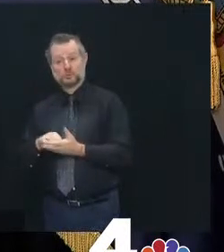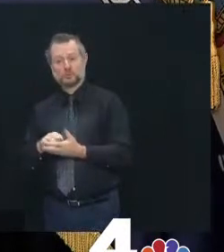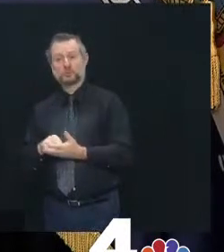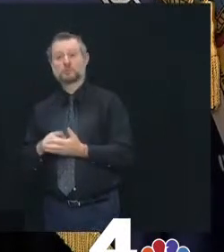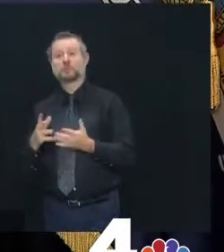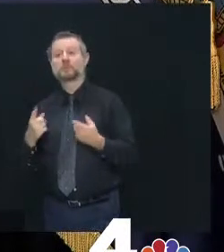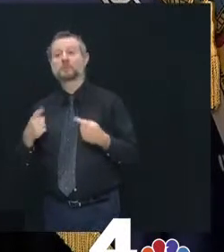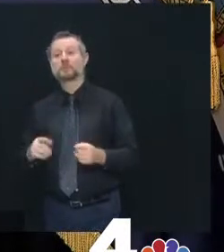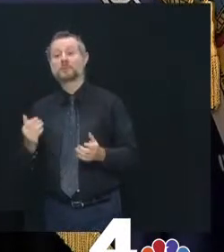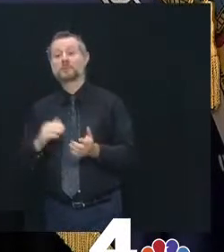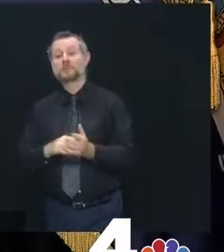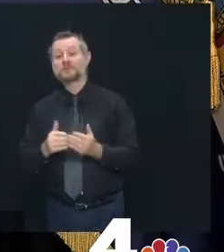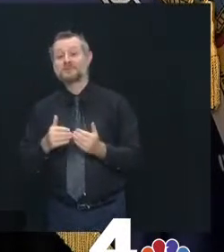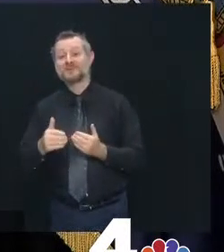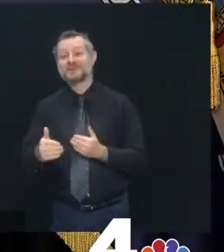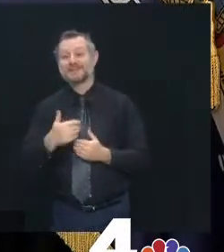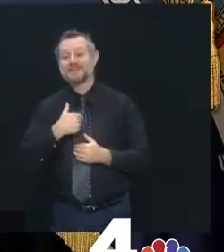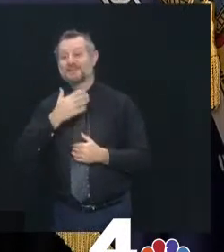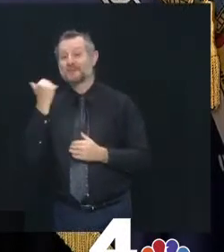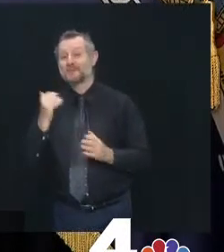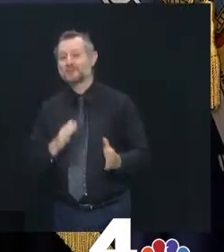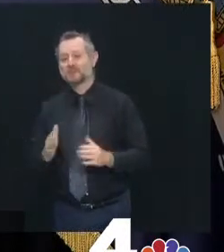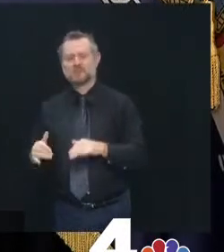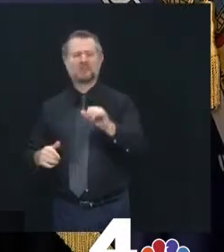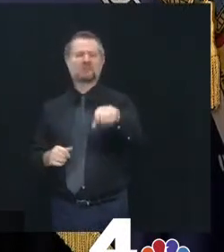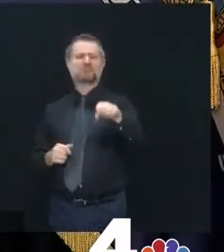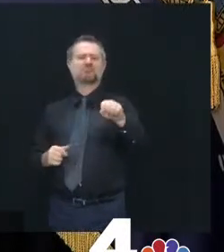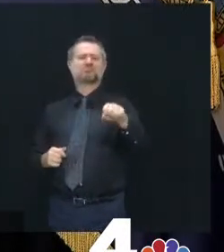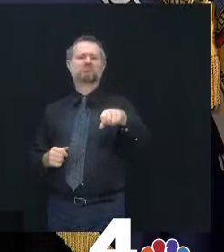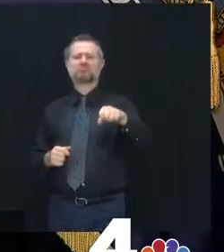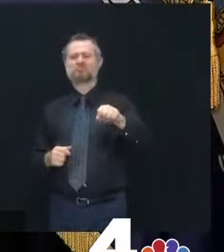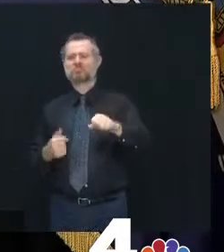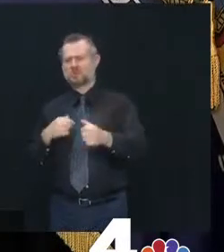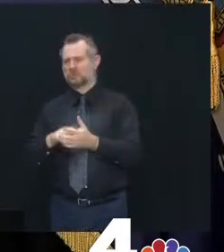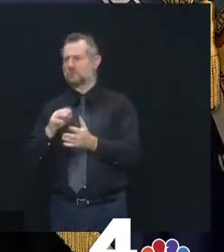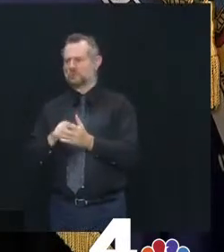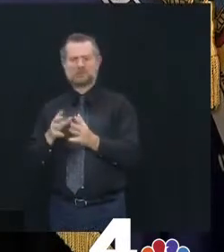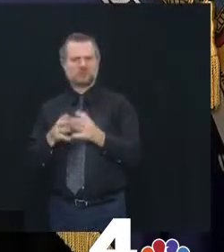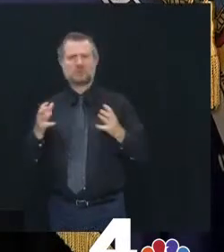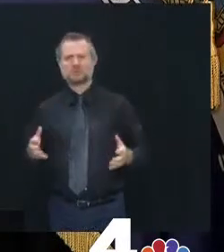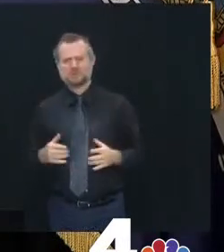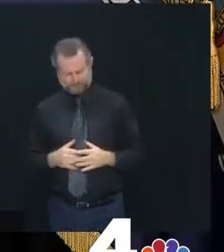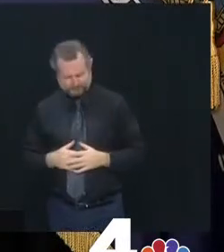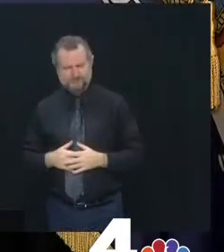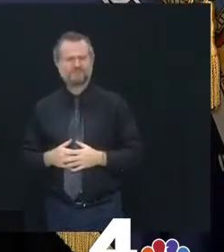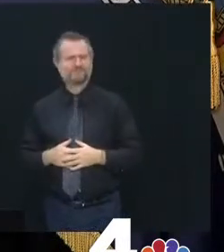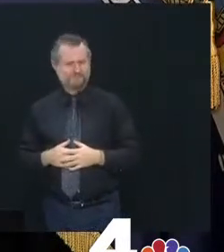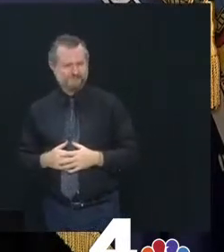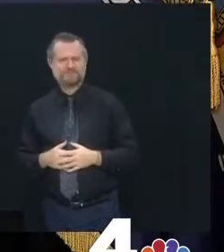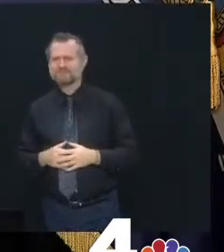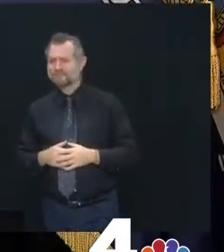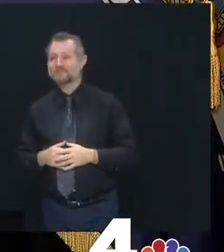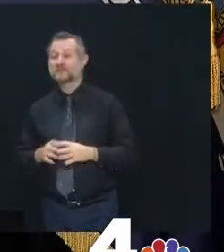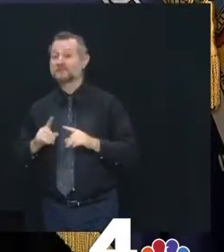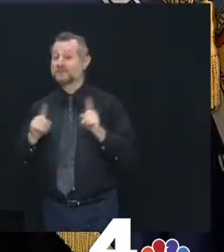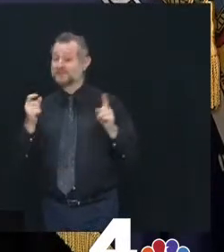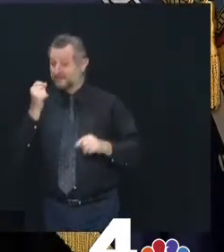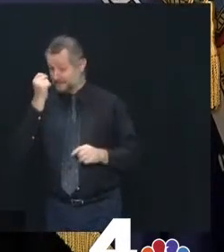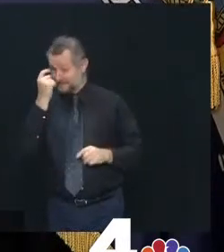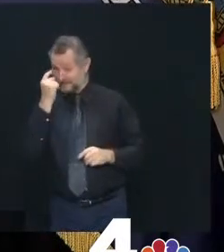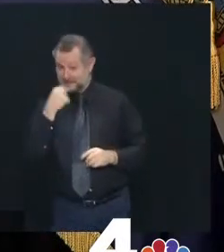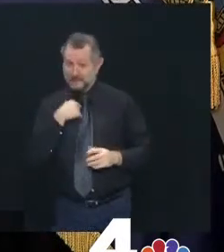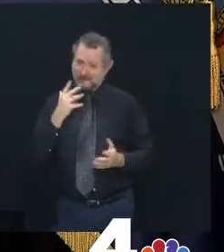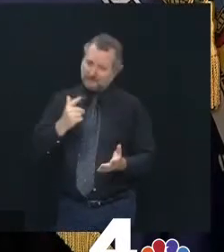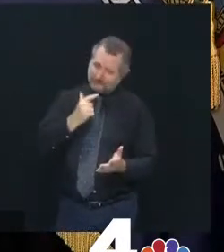all across the board. We've learned a lot. But can anyone say if another